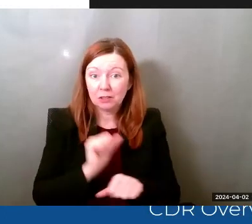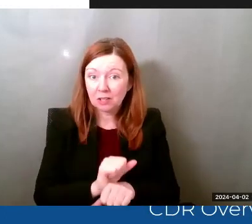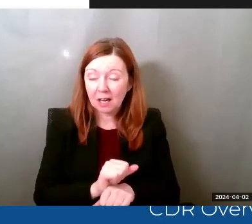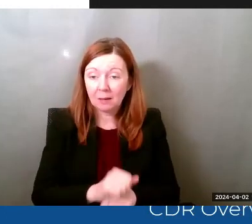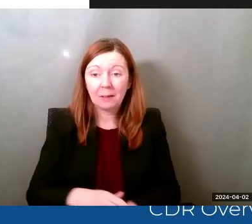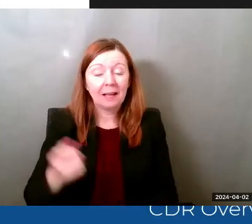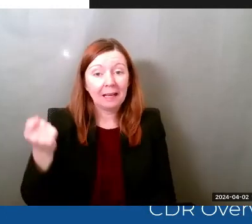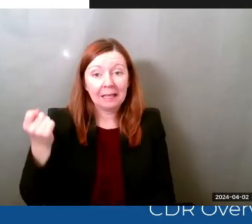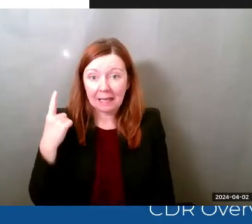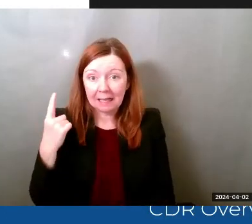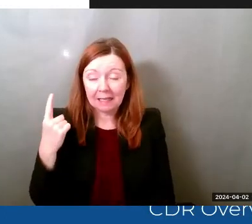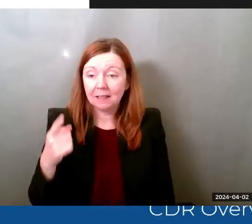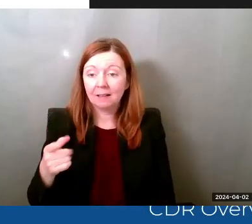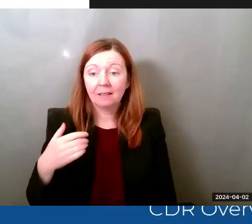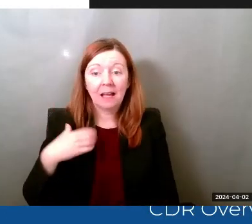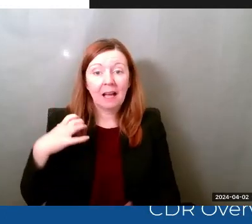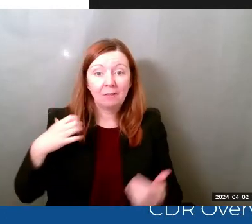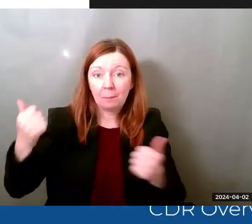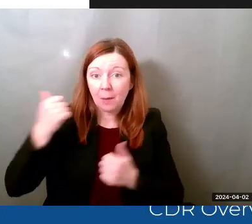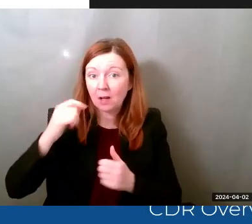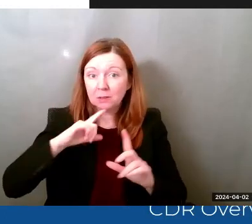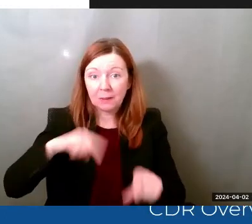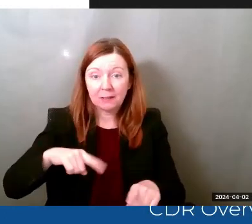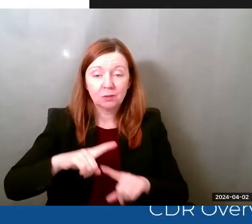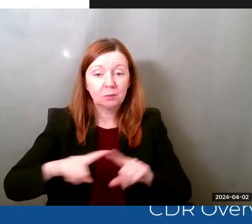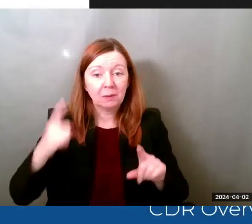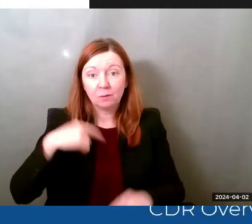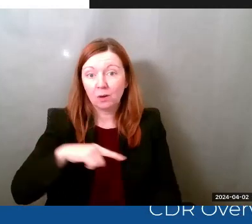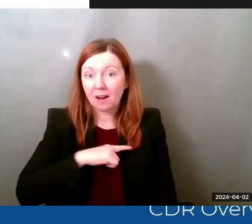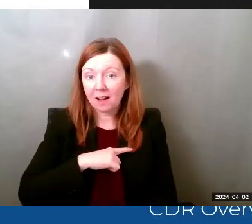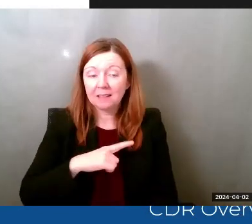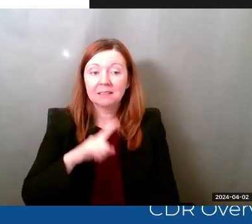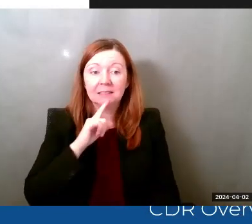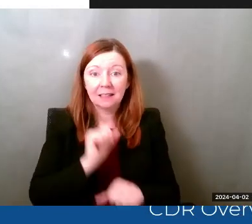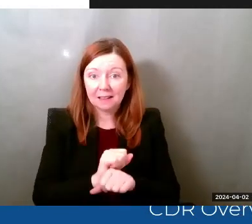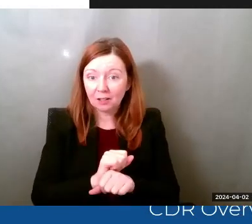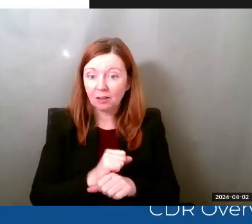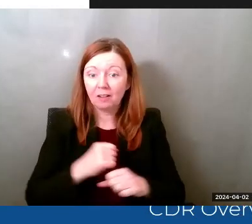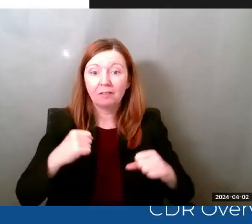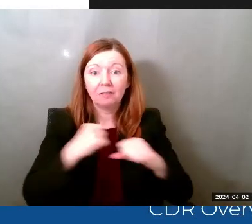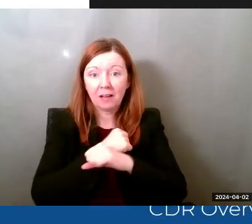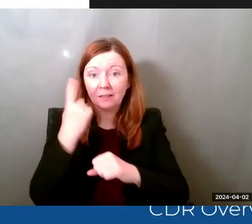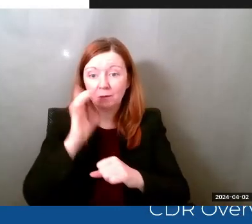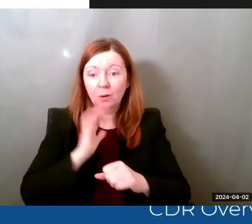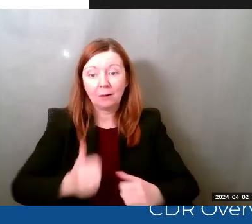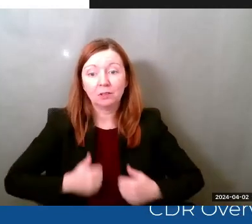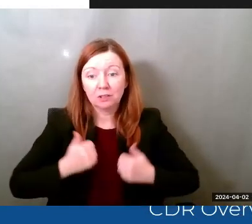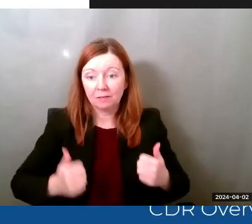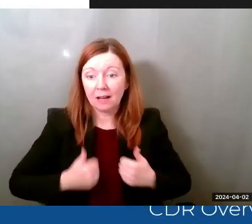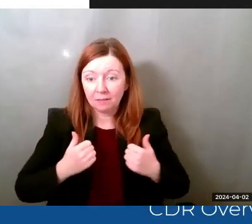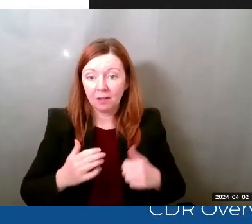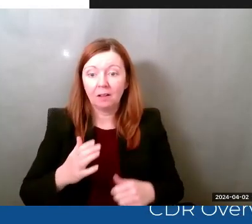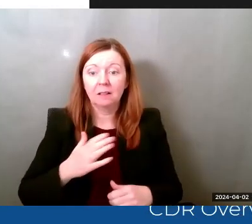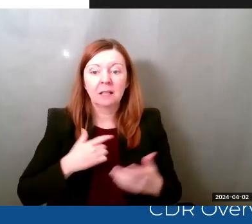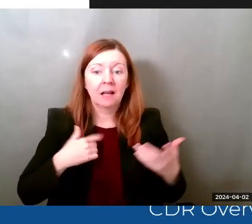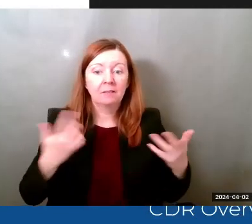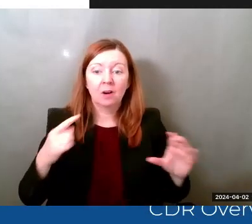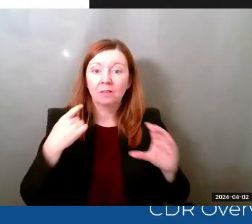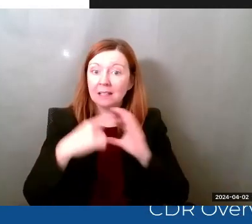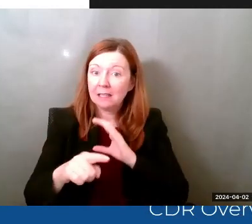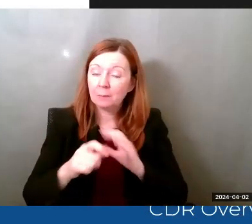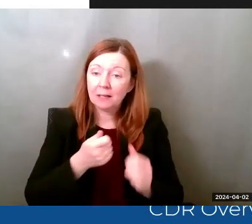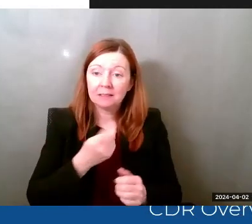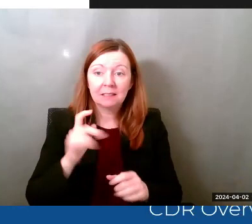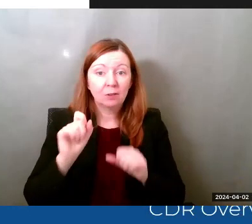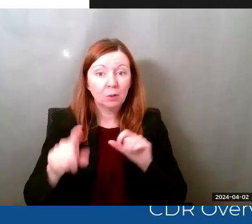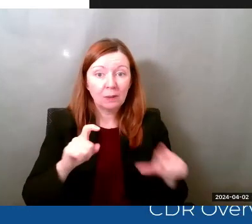and I get it. They have a boss to answer to, but for us, this is a literal fight for our survival. I already emailed several questions